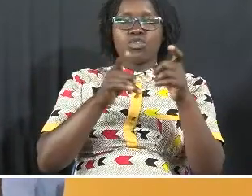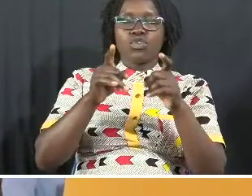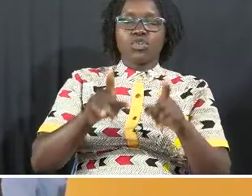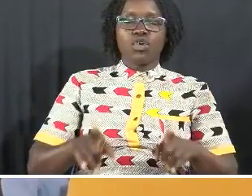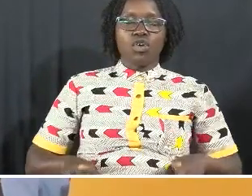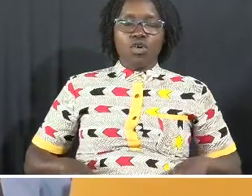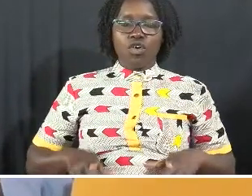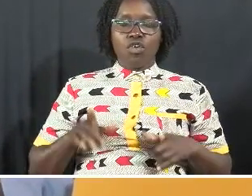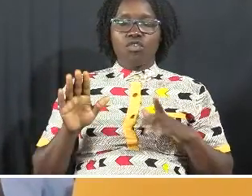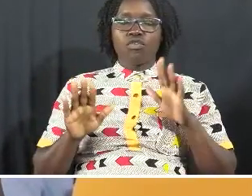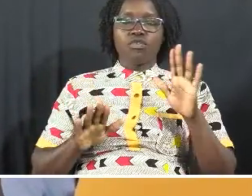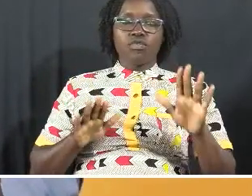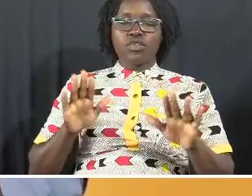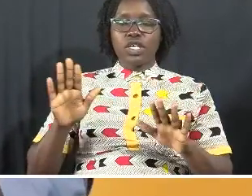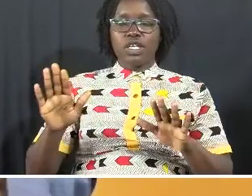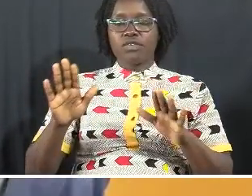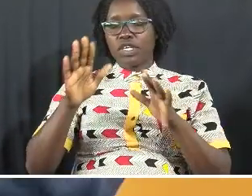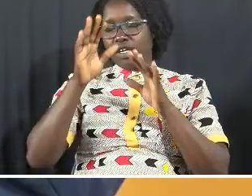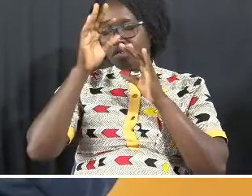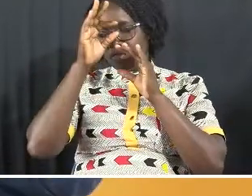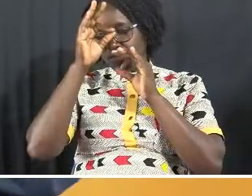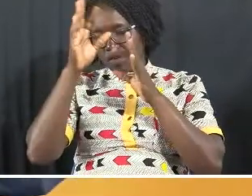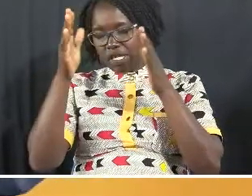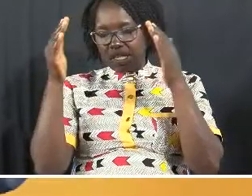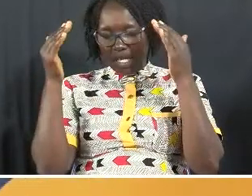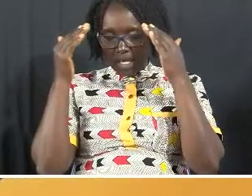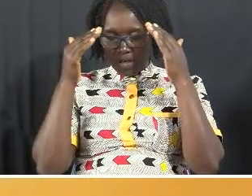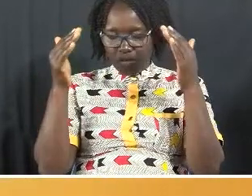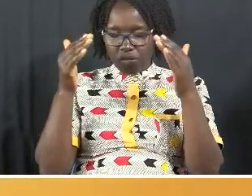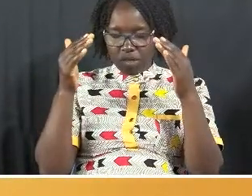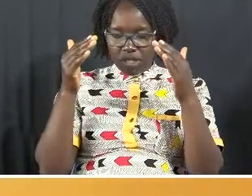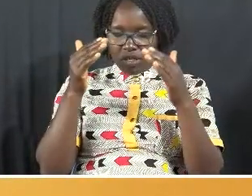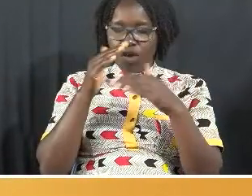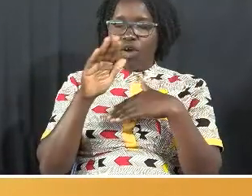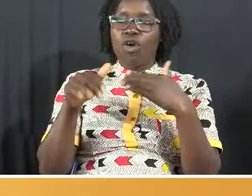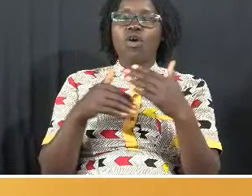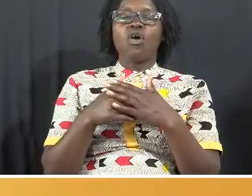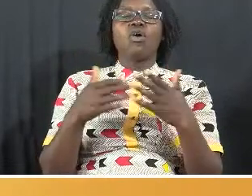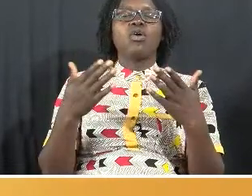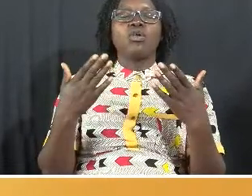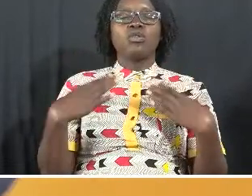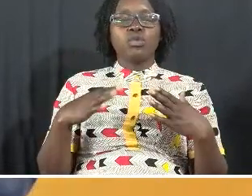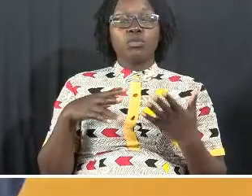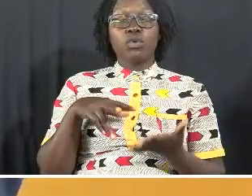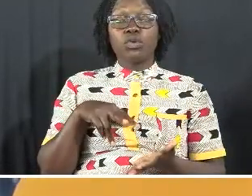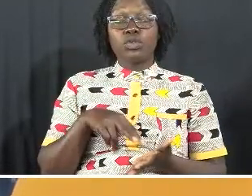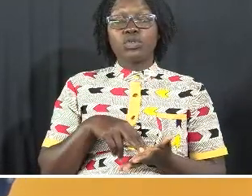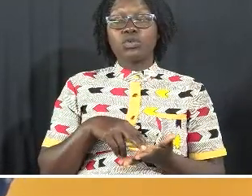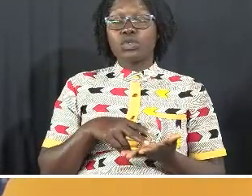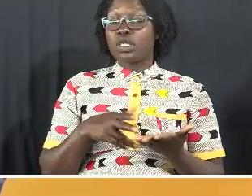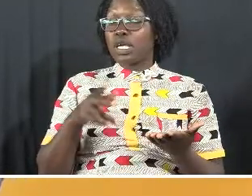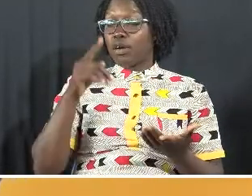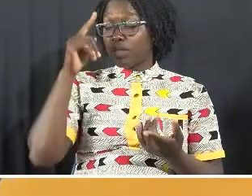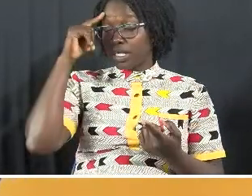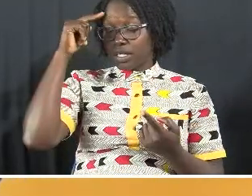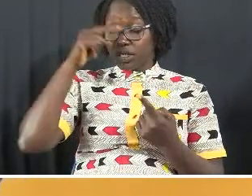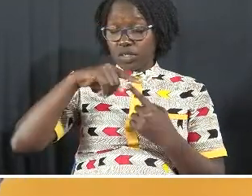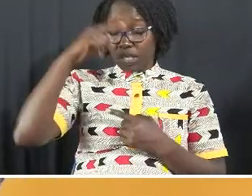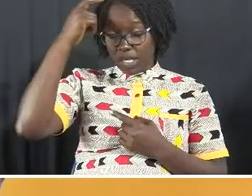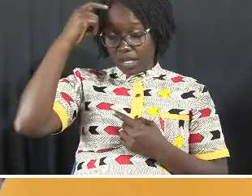lives. And Father, I want to commit every person who stood up with that intention in their